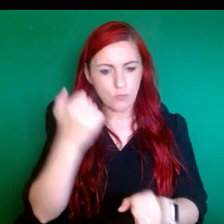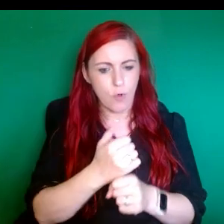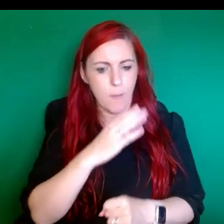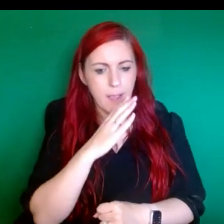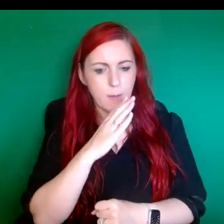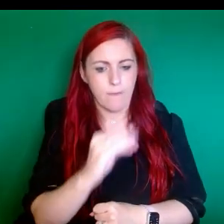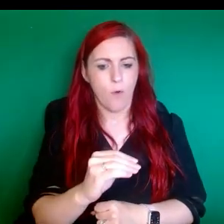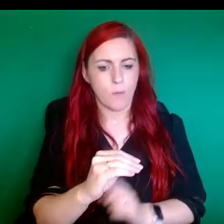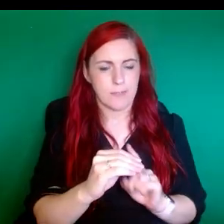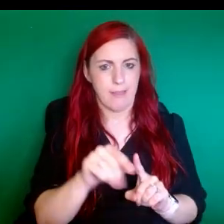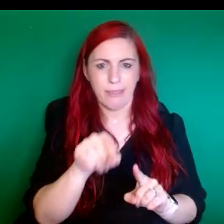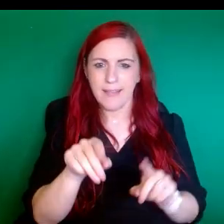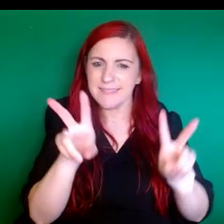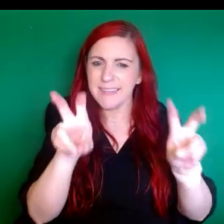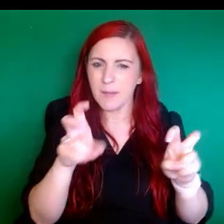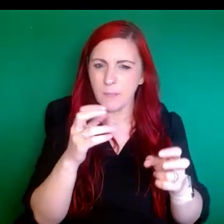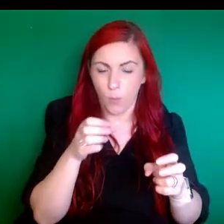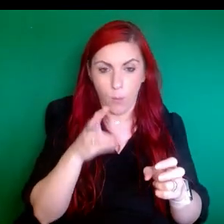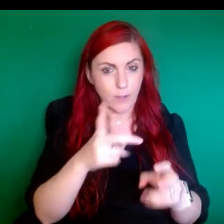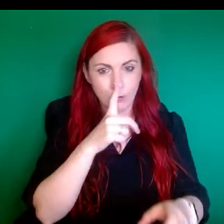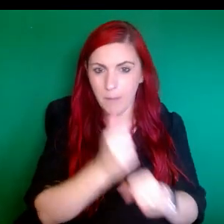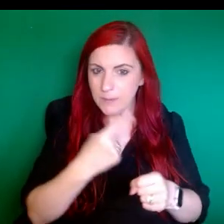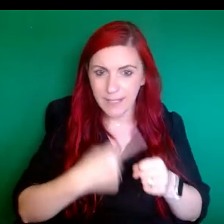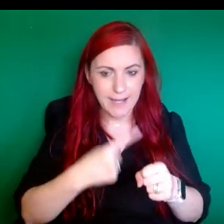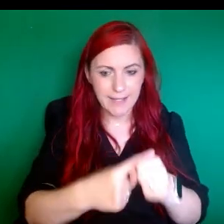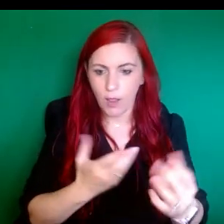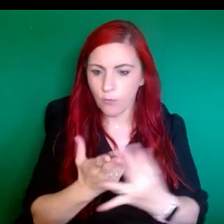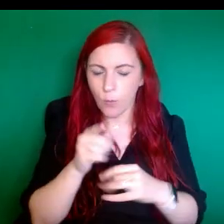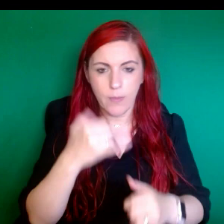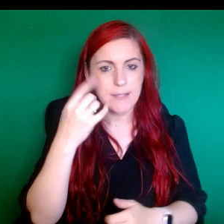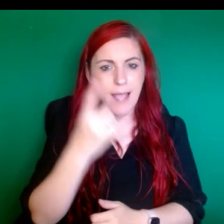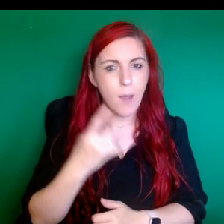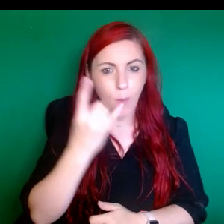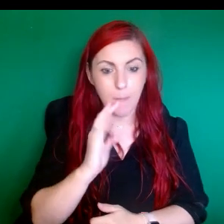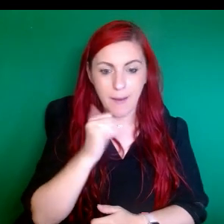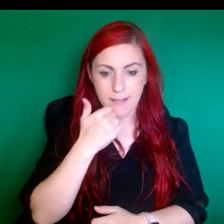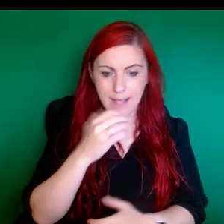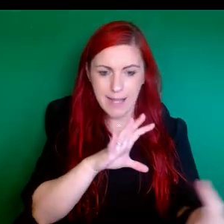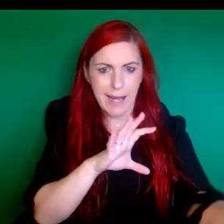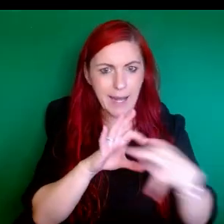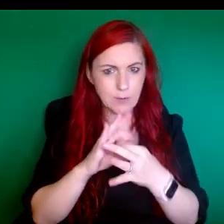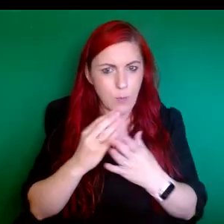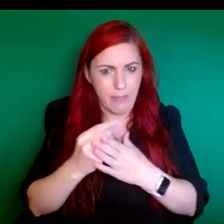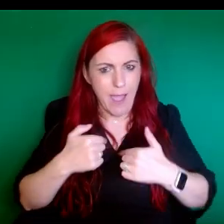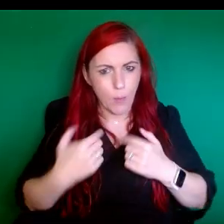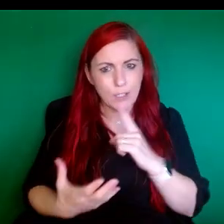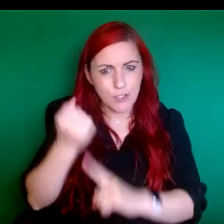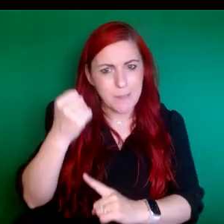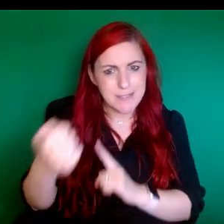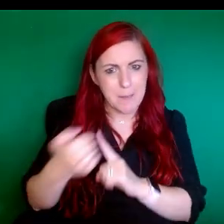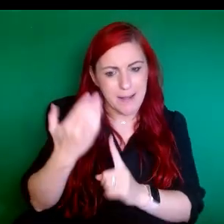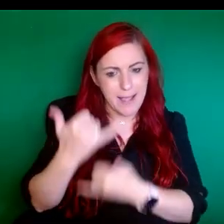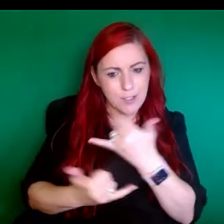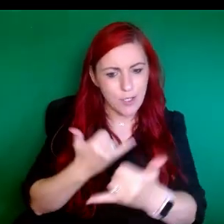this hour as we present COPE Galway's achievements and impacts from last year. In 2023, COPE Galway entered Phase 3